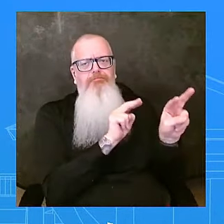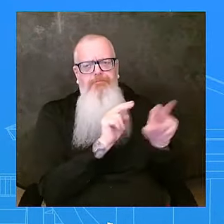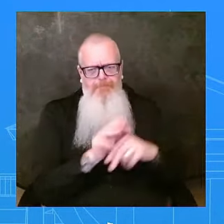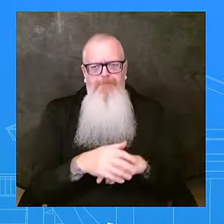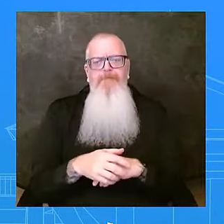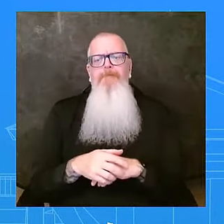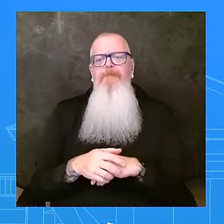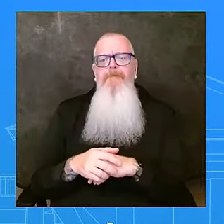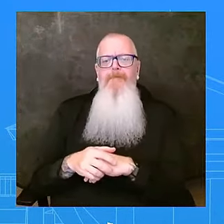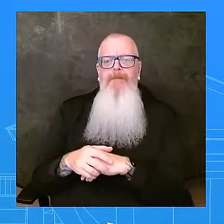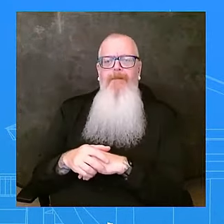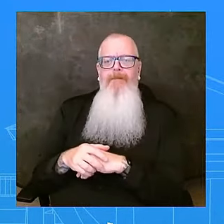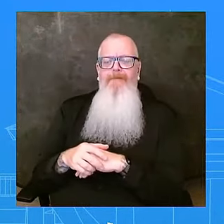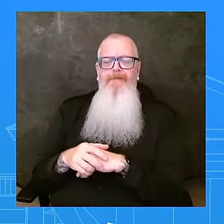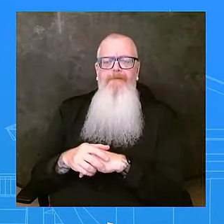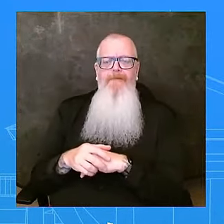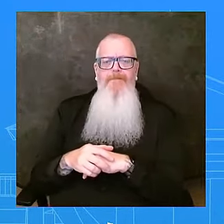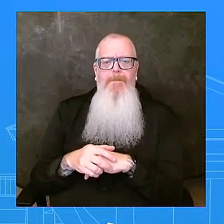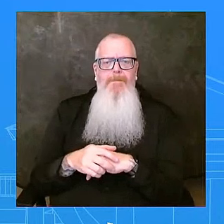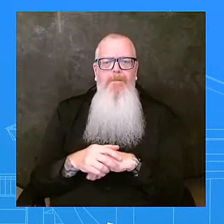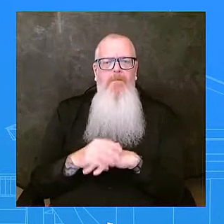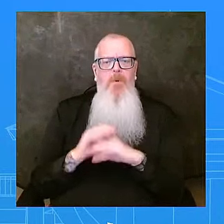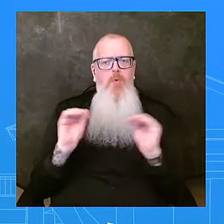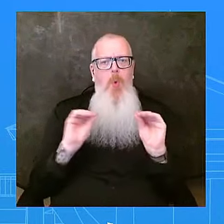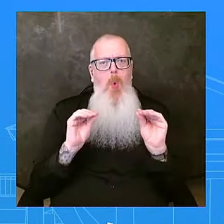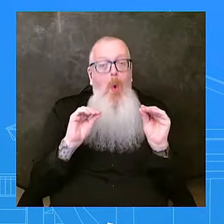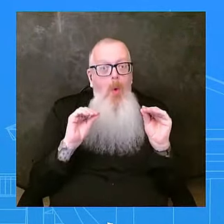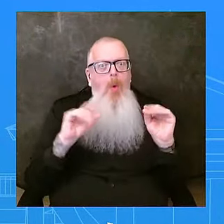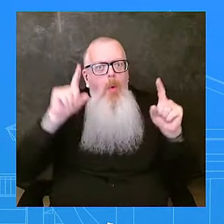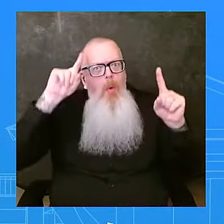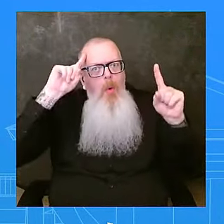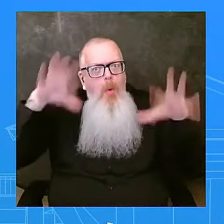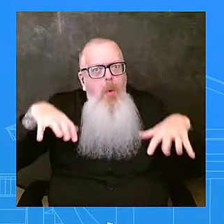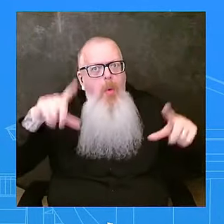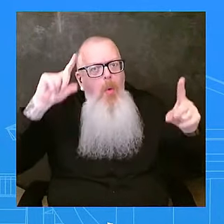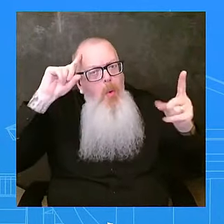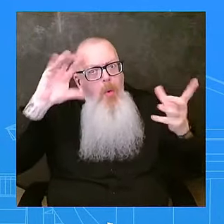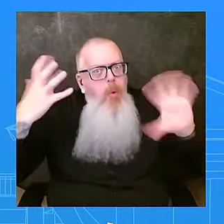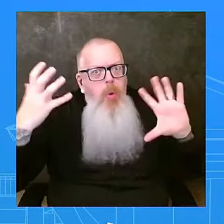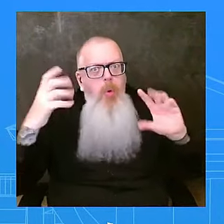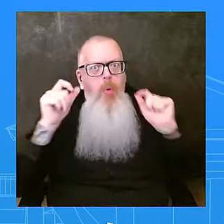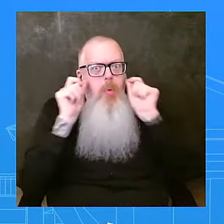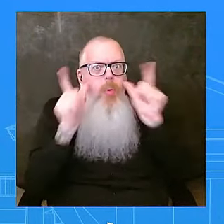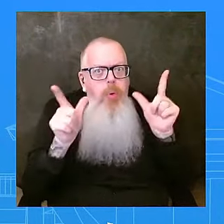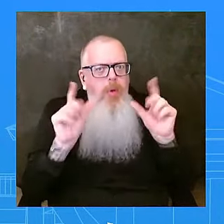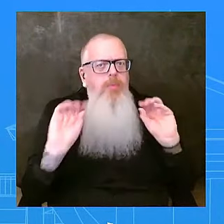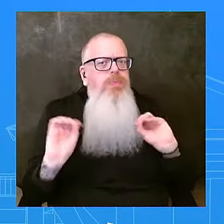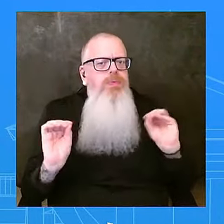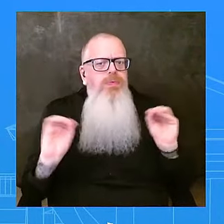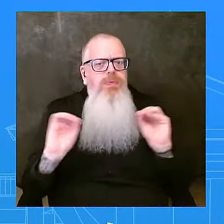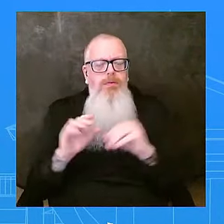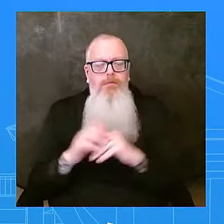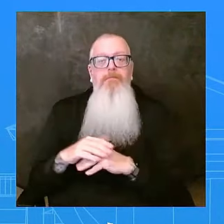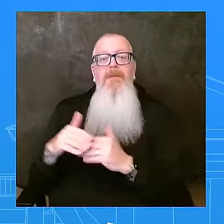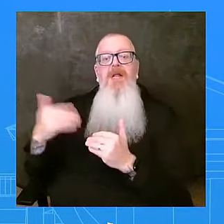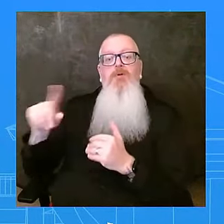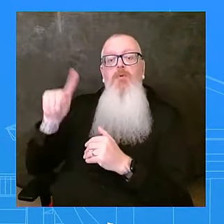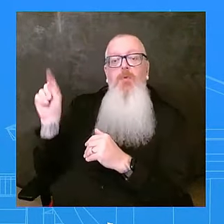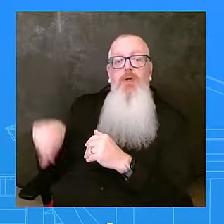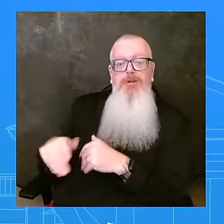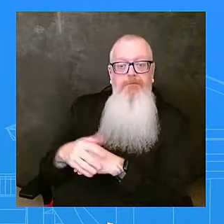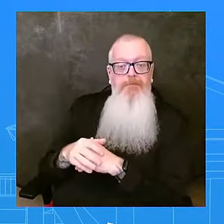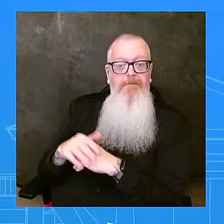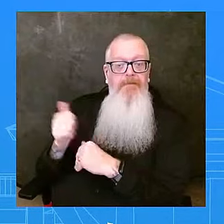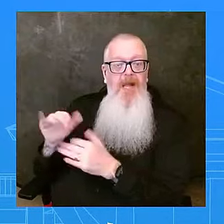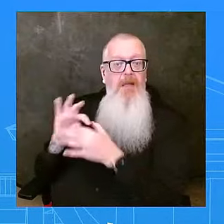no dramatic imminent concern about it. All right, just a couple more. Go ahead. Thank you, John. Firstly, on China, there are a raft of bills